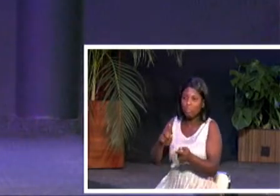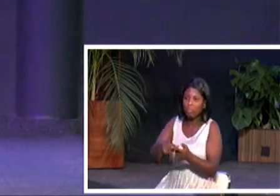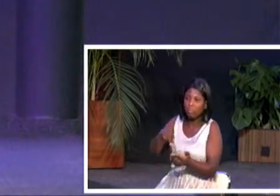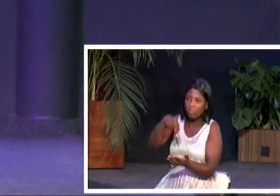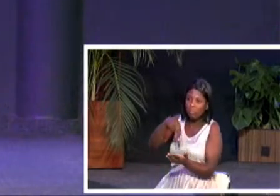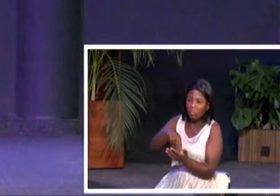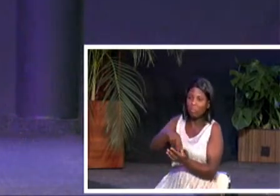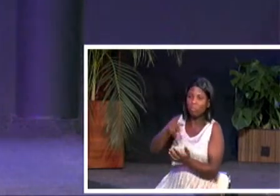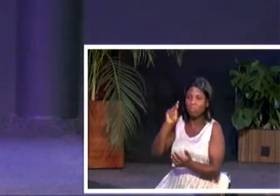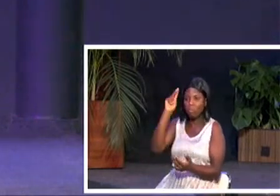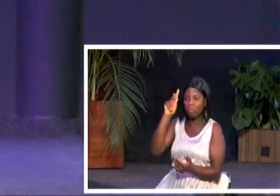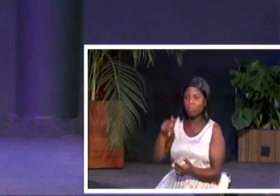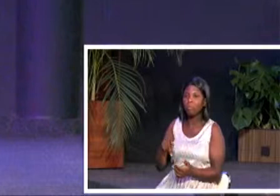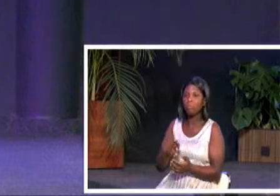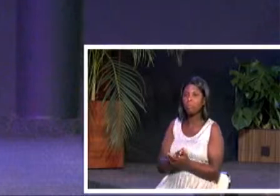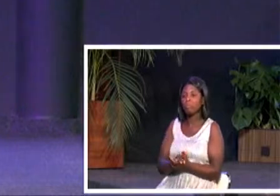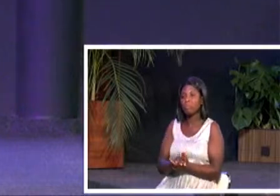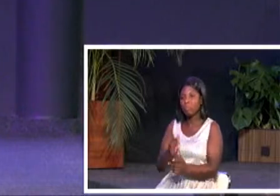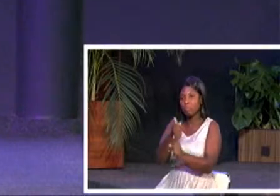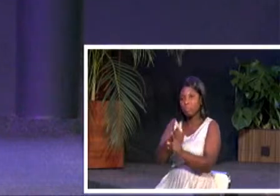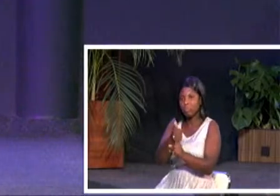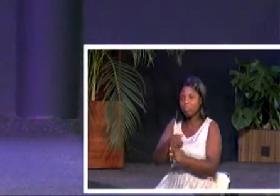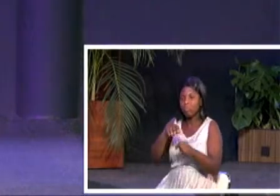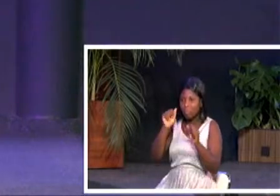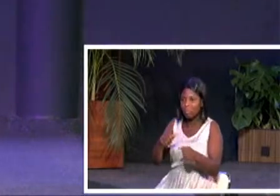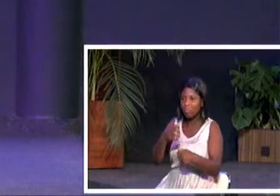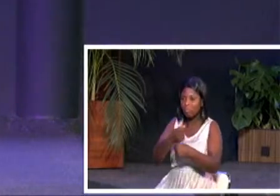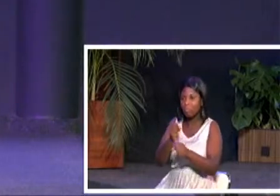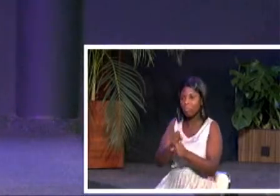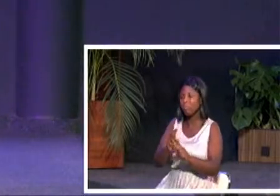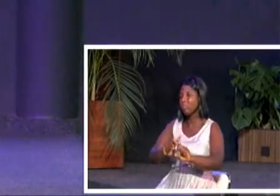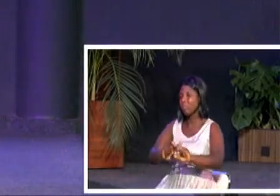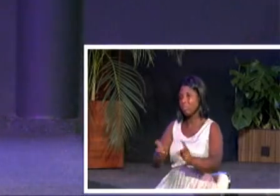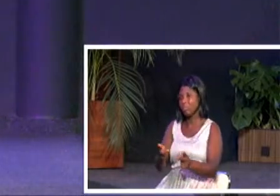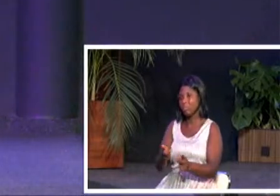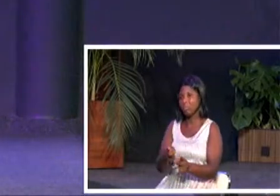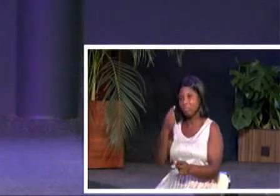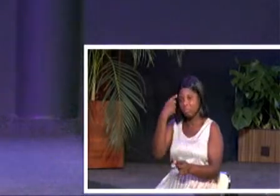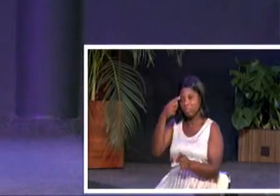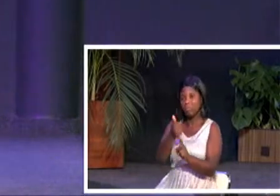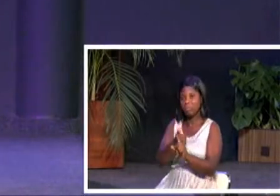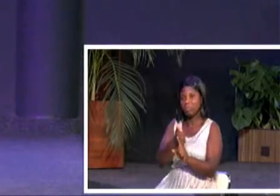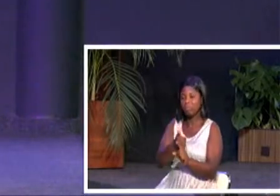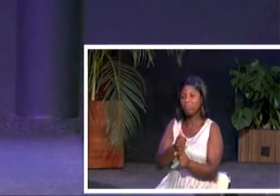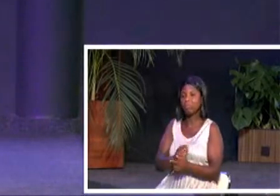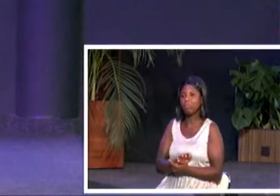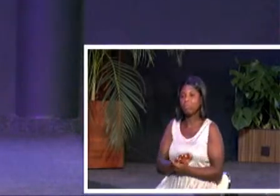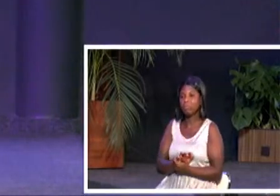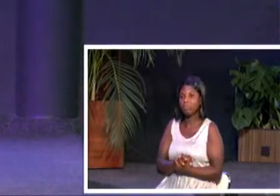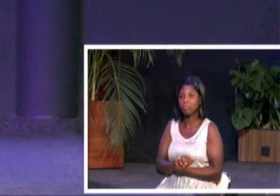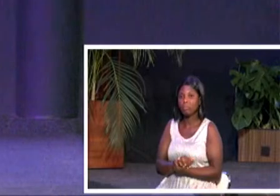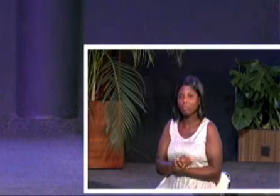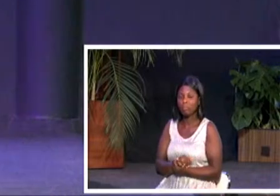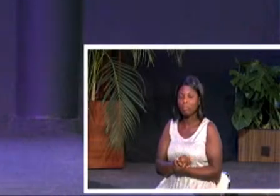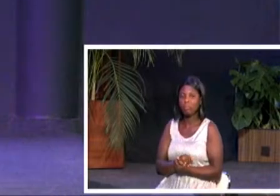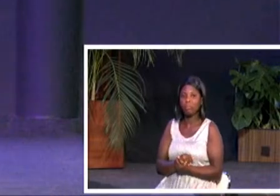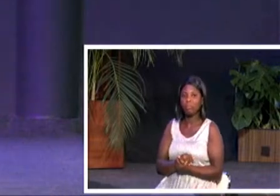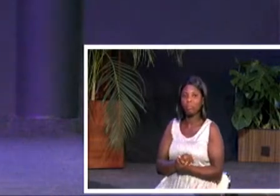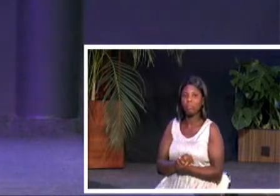found yourself. We're very privileged in the last three editions, after eight